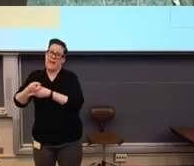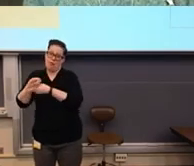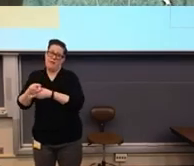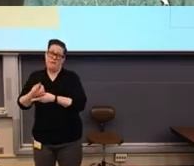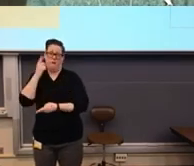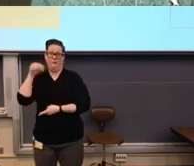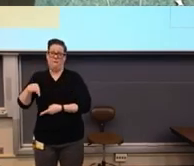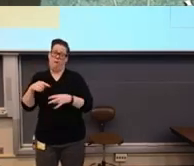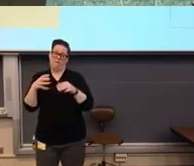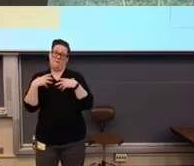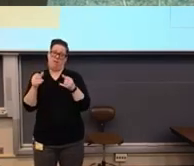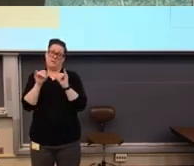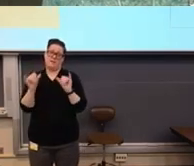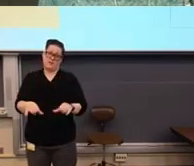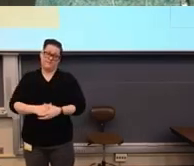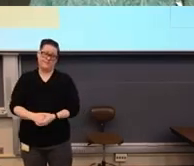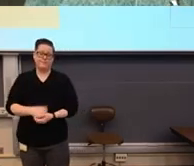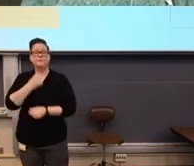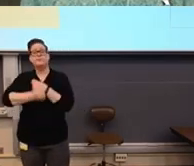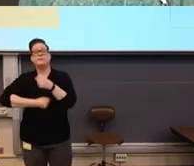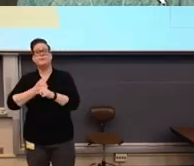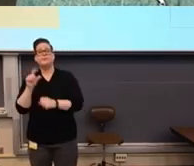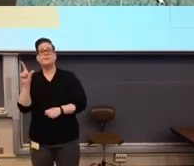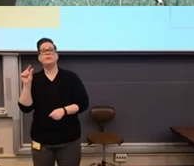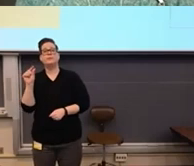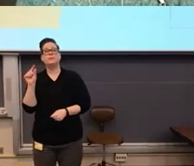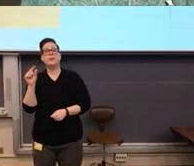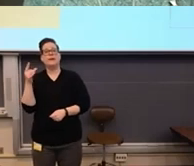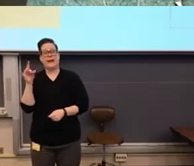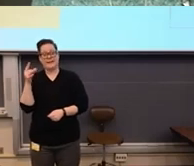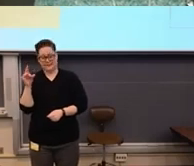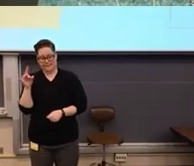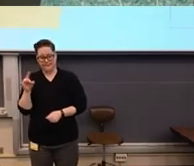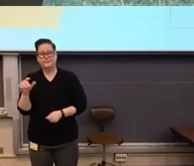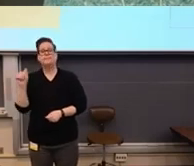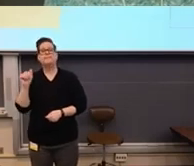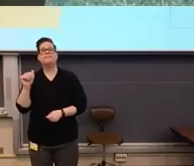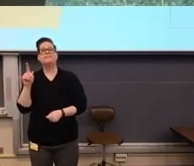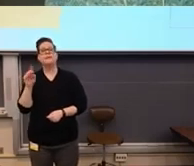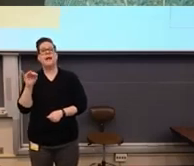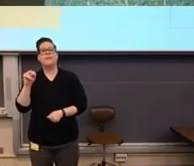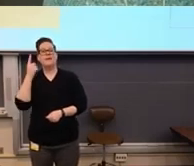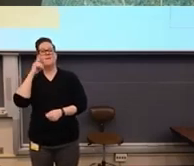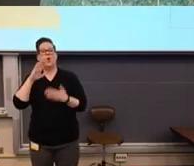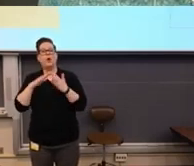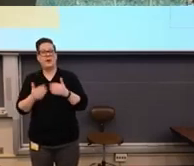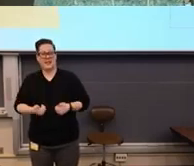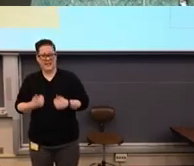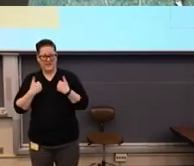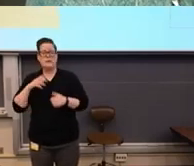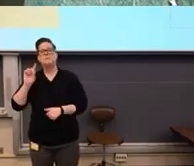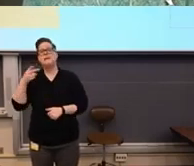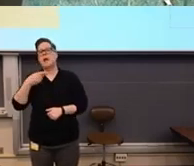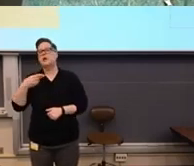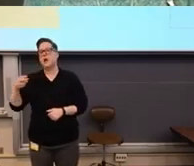system? In 2018, the Administration for Community Living, a